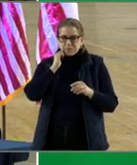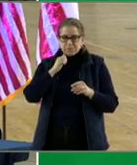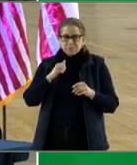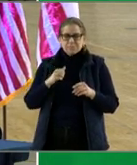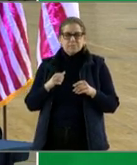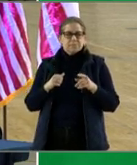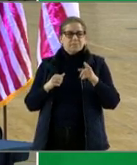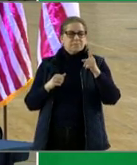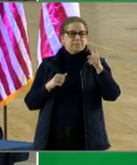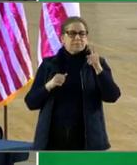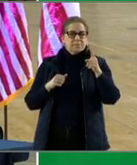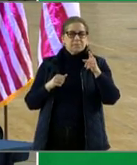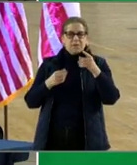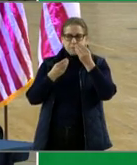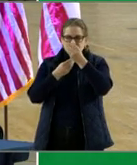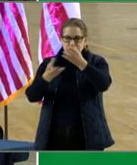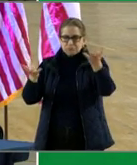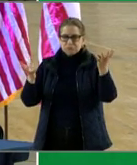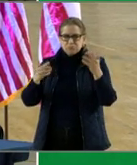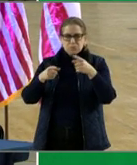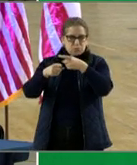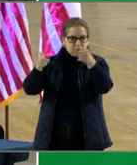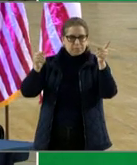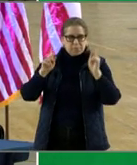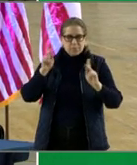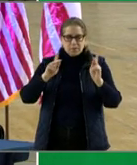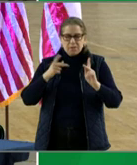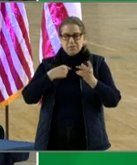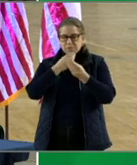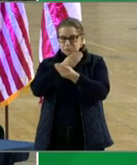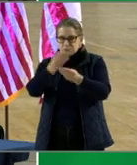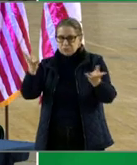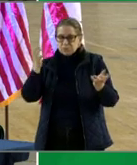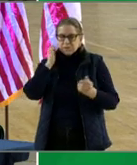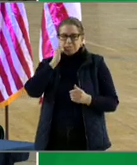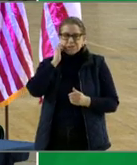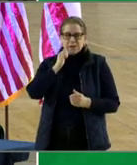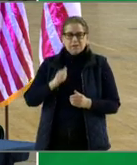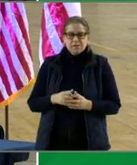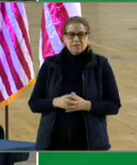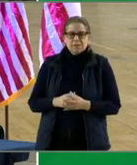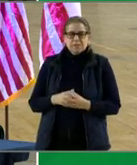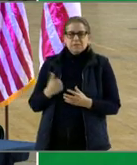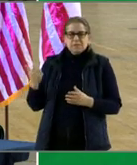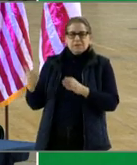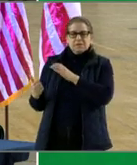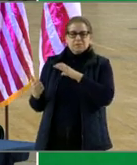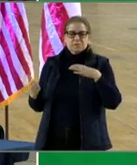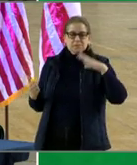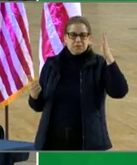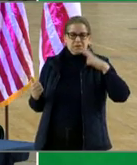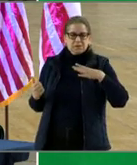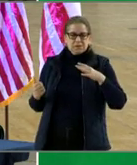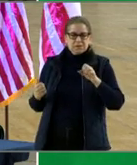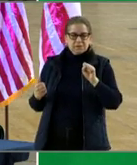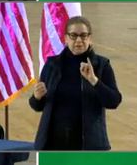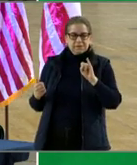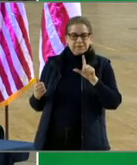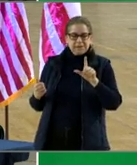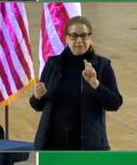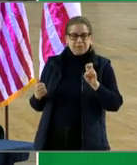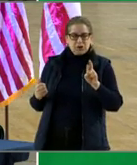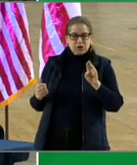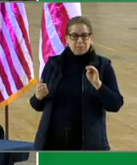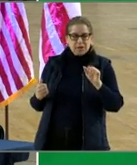all. Councilmember Silverman also asked slide 11, and I recognize the slides aren't numbered.